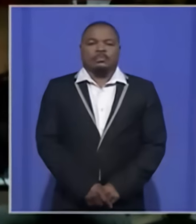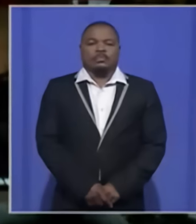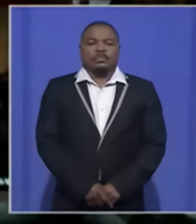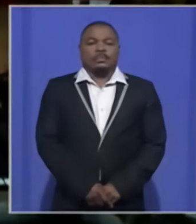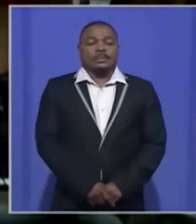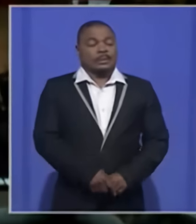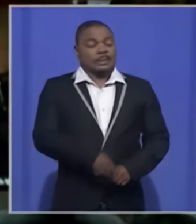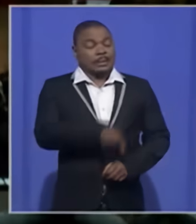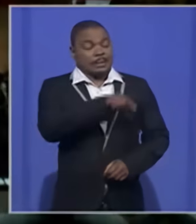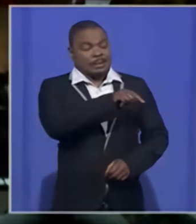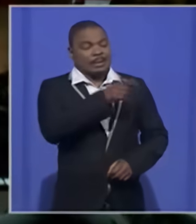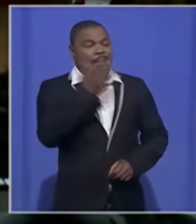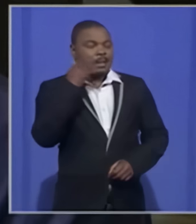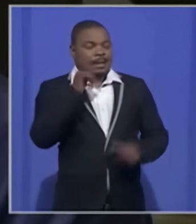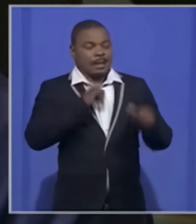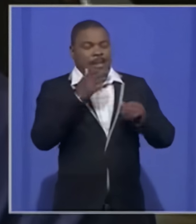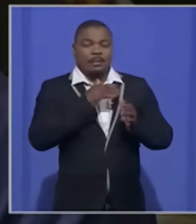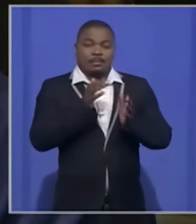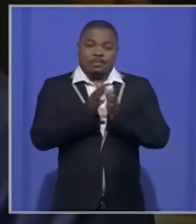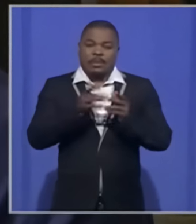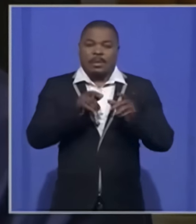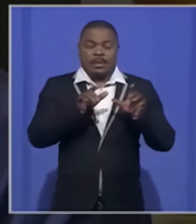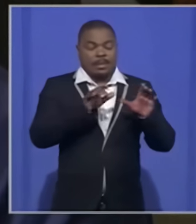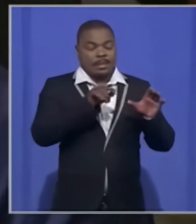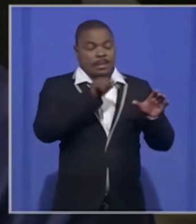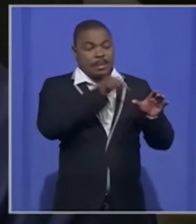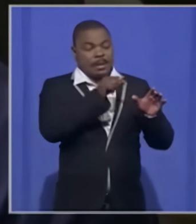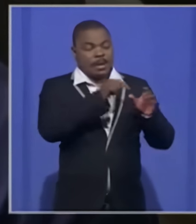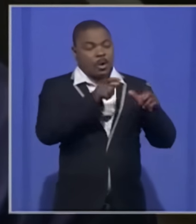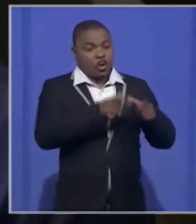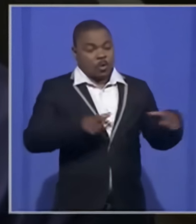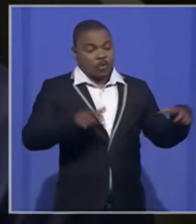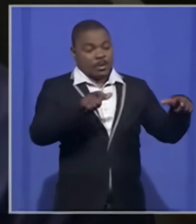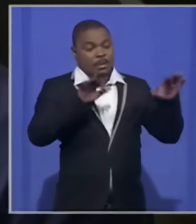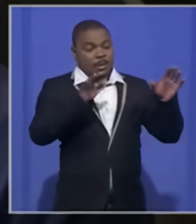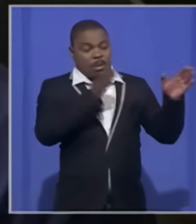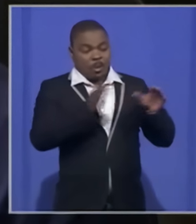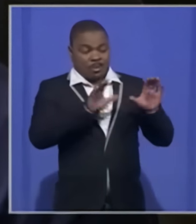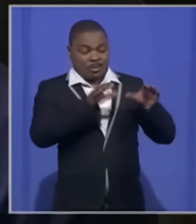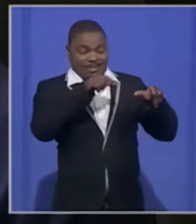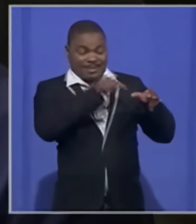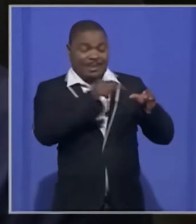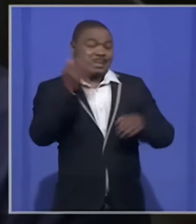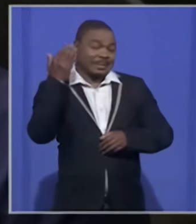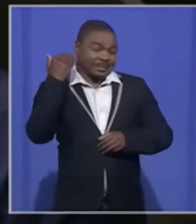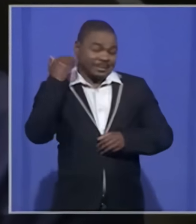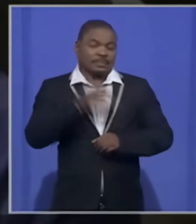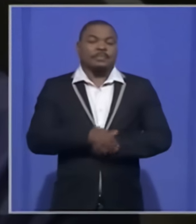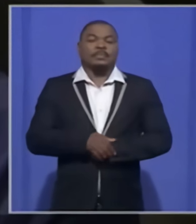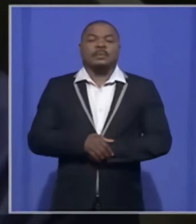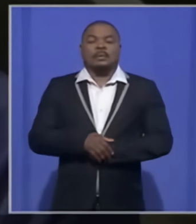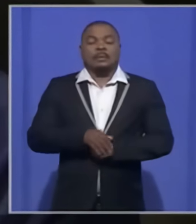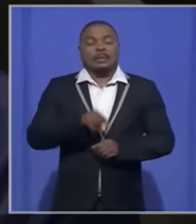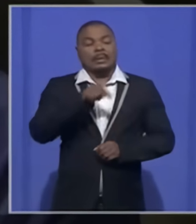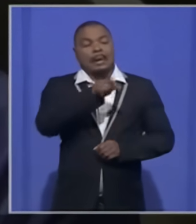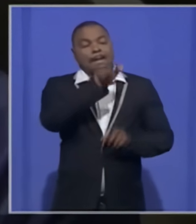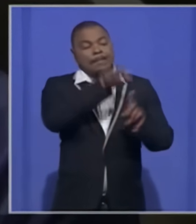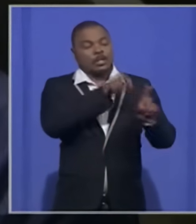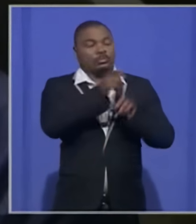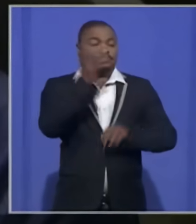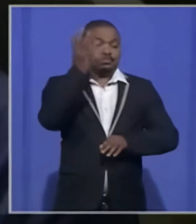president was called by the convention organizers at that time, when the speaker was